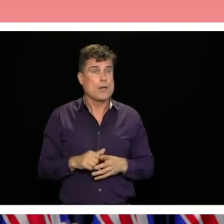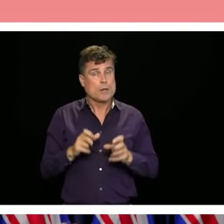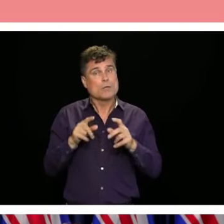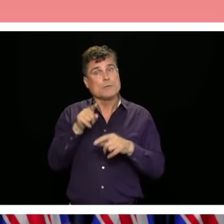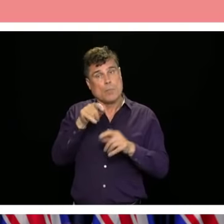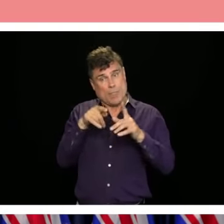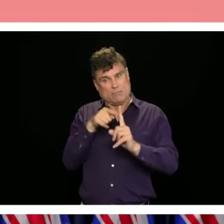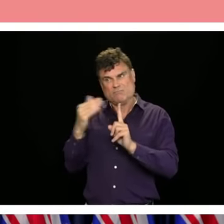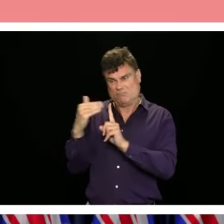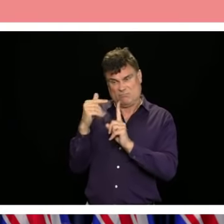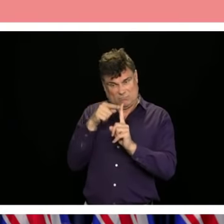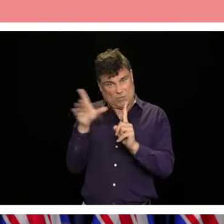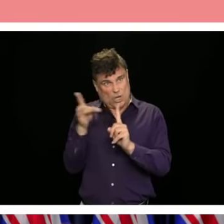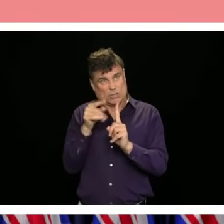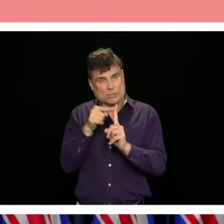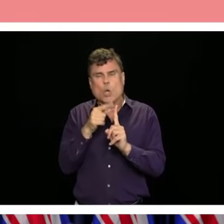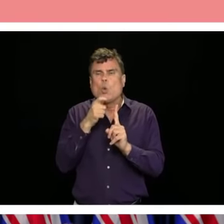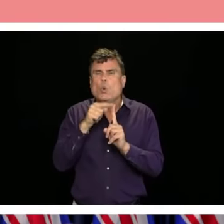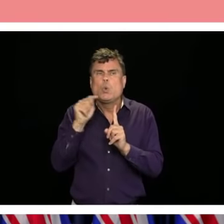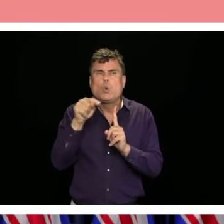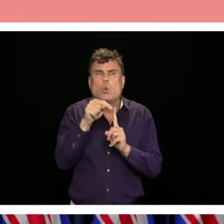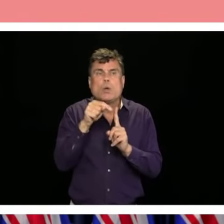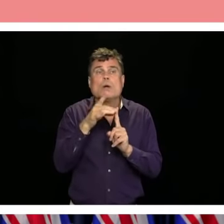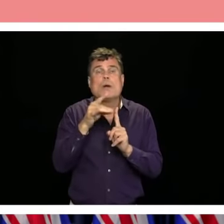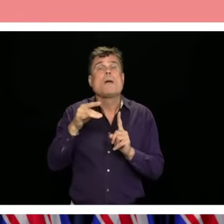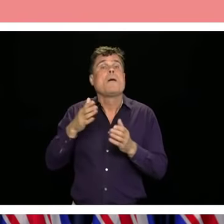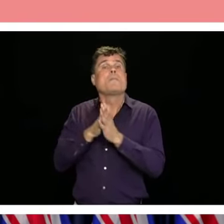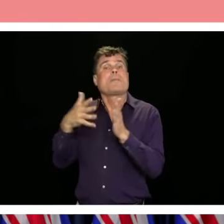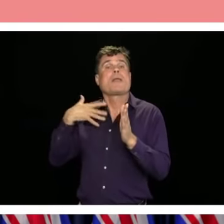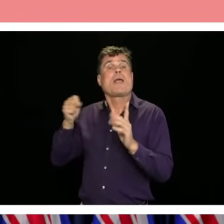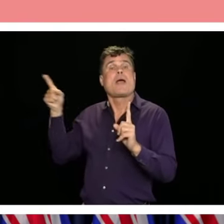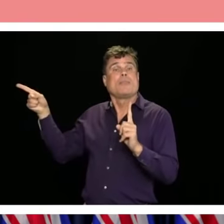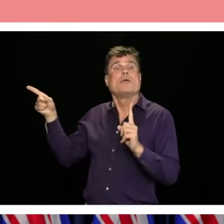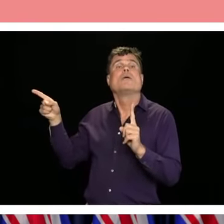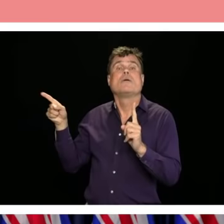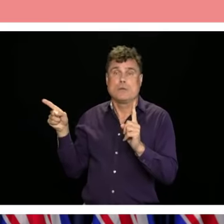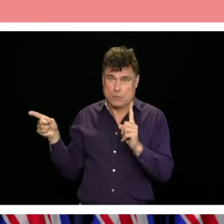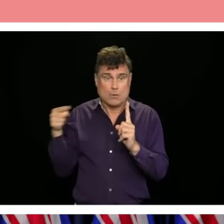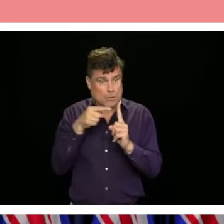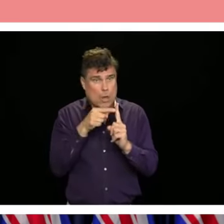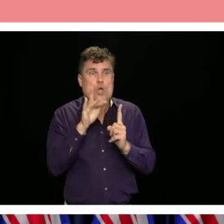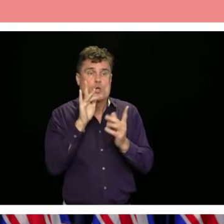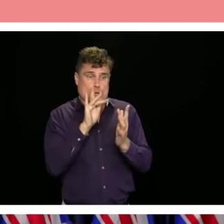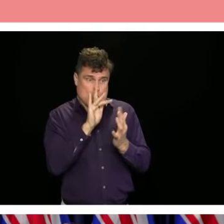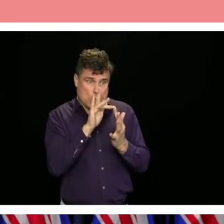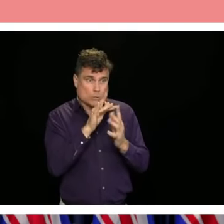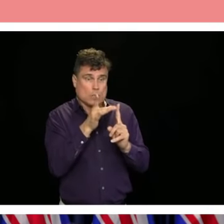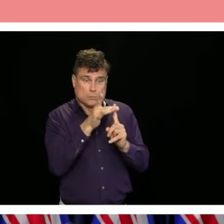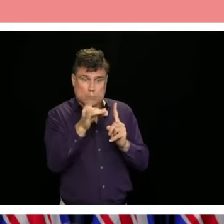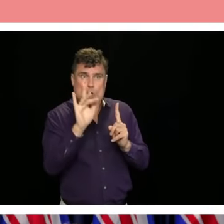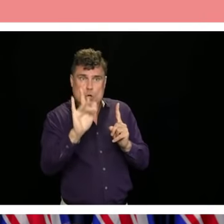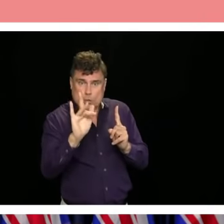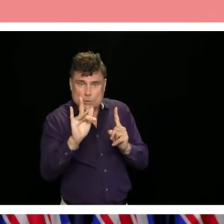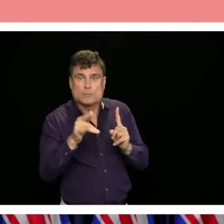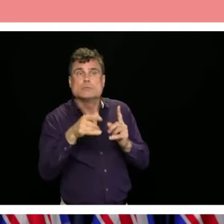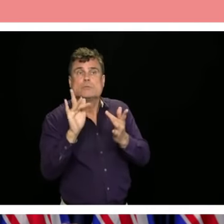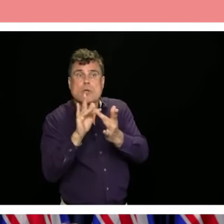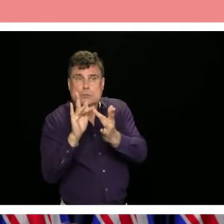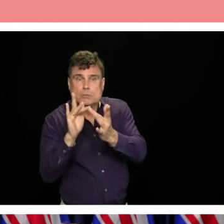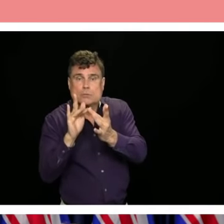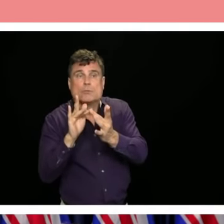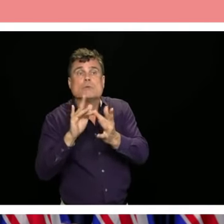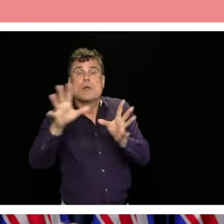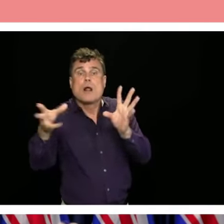it speaks to the teams that we have doing this important work. And after that, as we